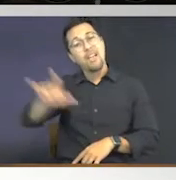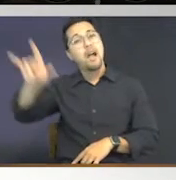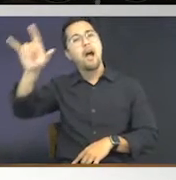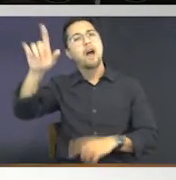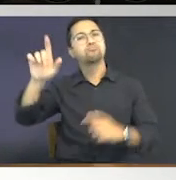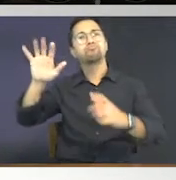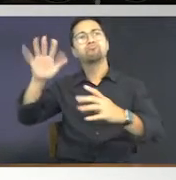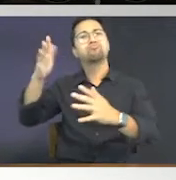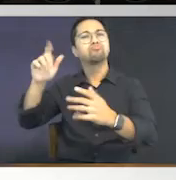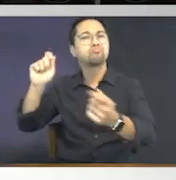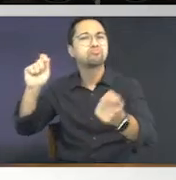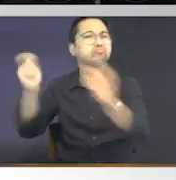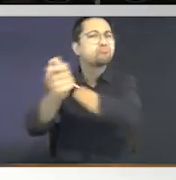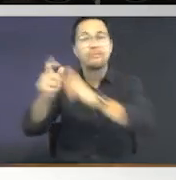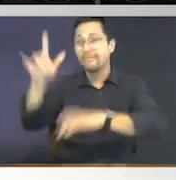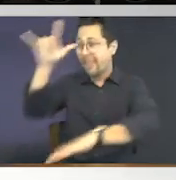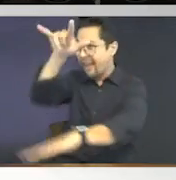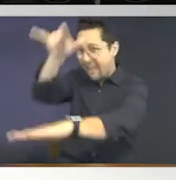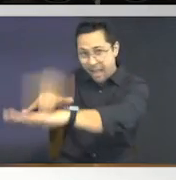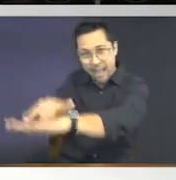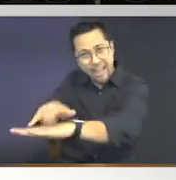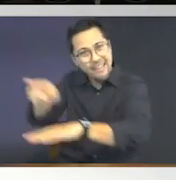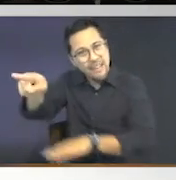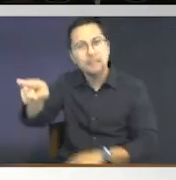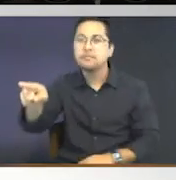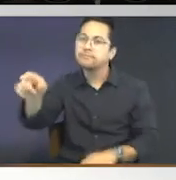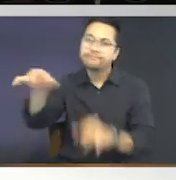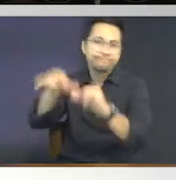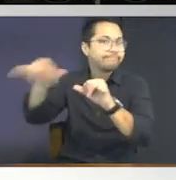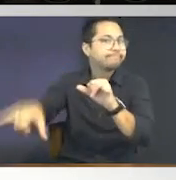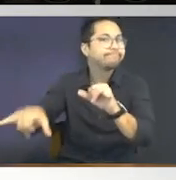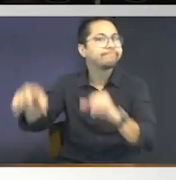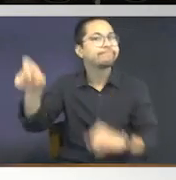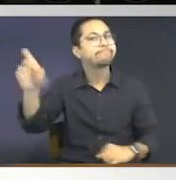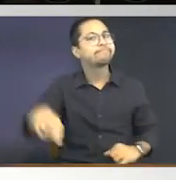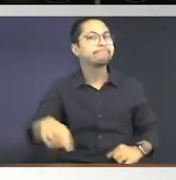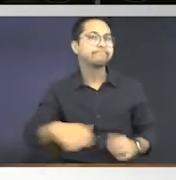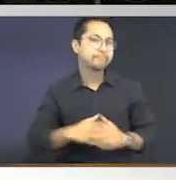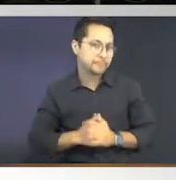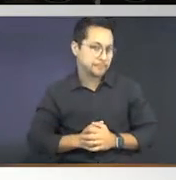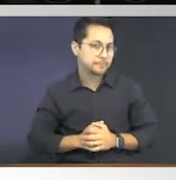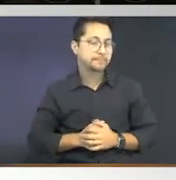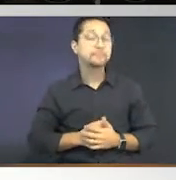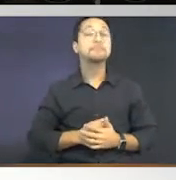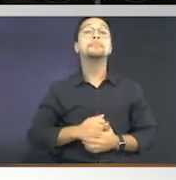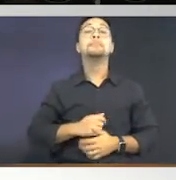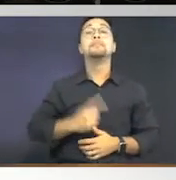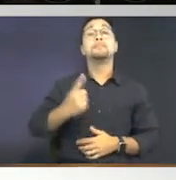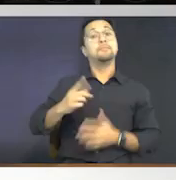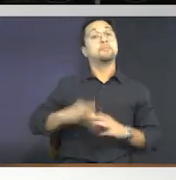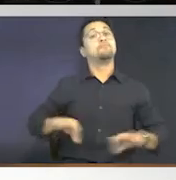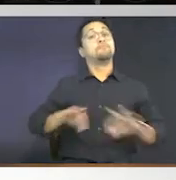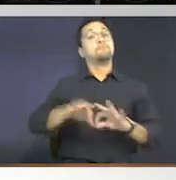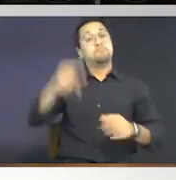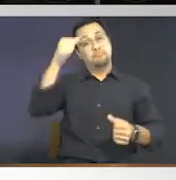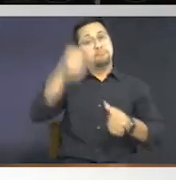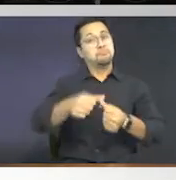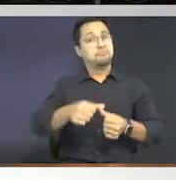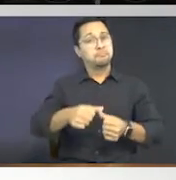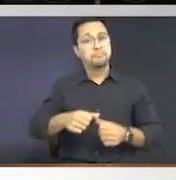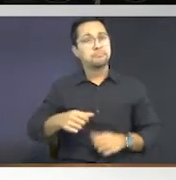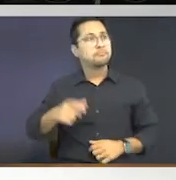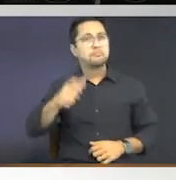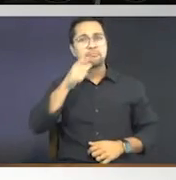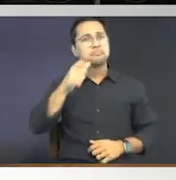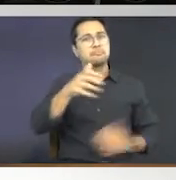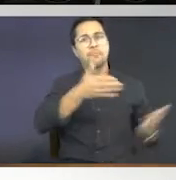They've landed in Holland, and there you must stay. The important thing is that they haven't taken you